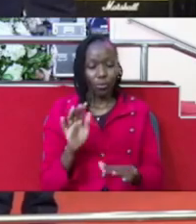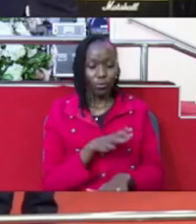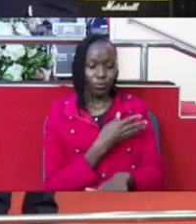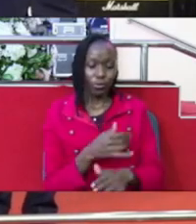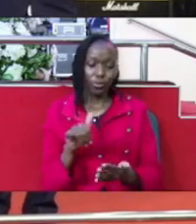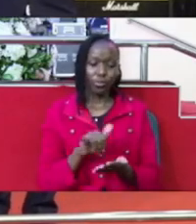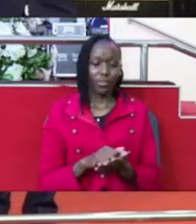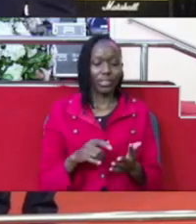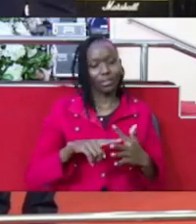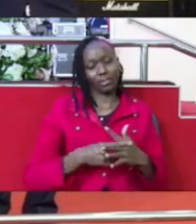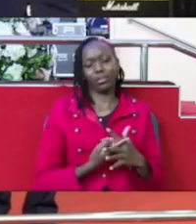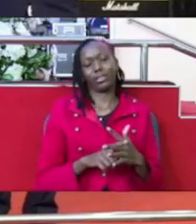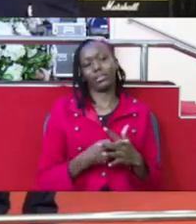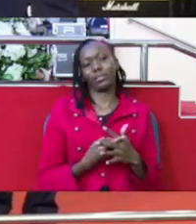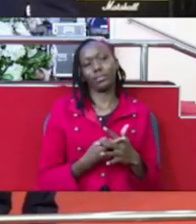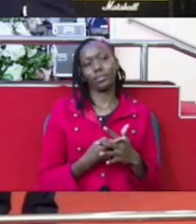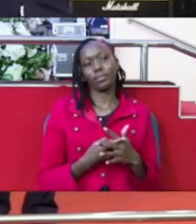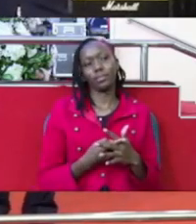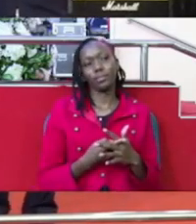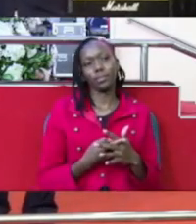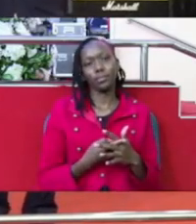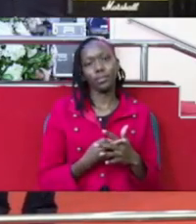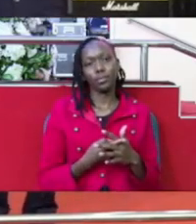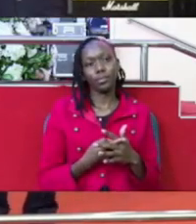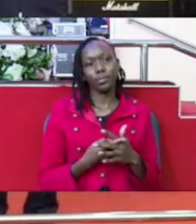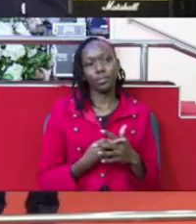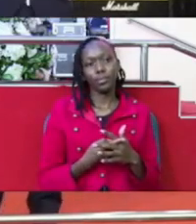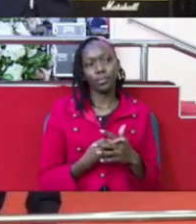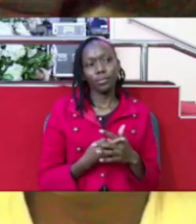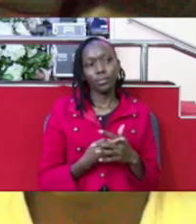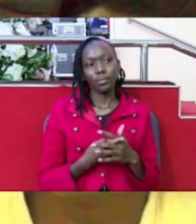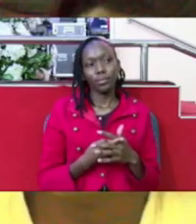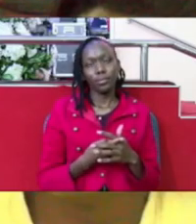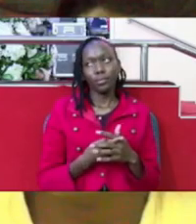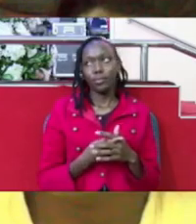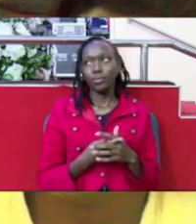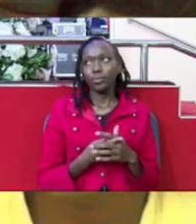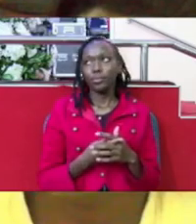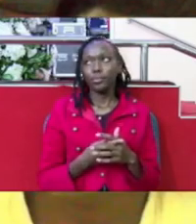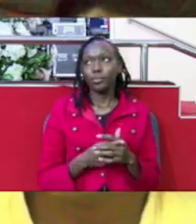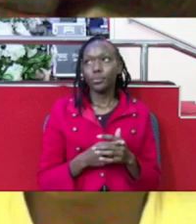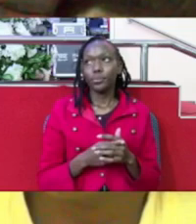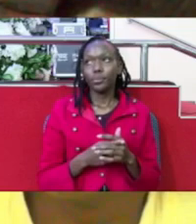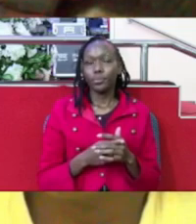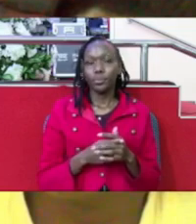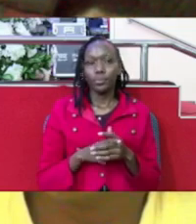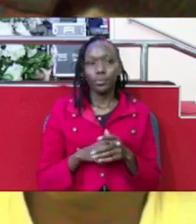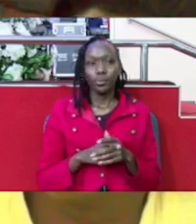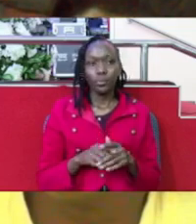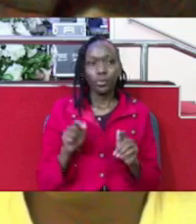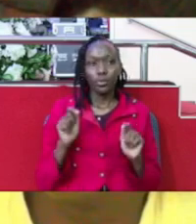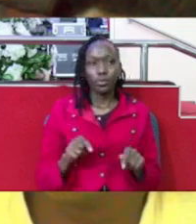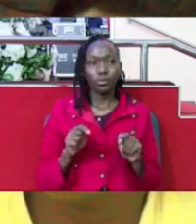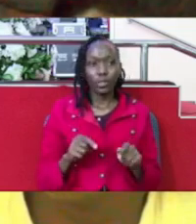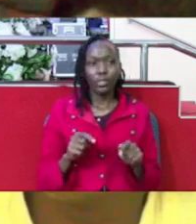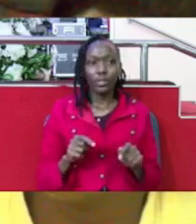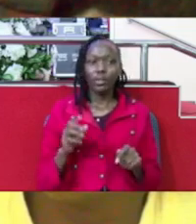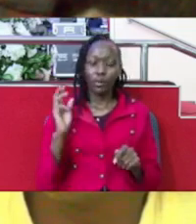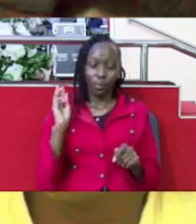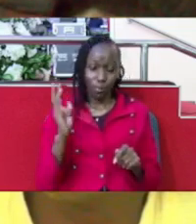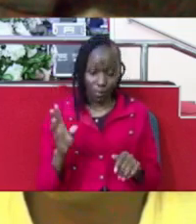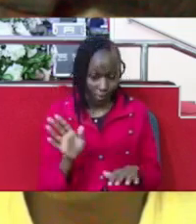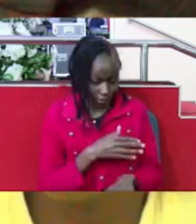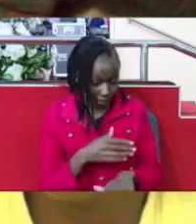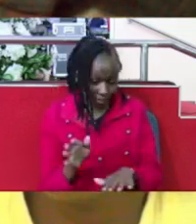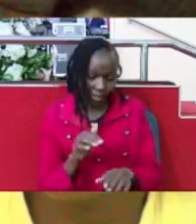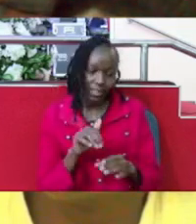Kuna kaseti ambayo iko na wimbo nataka uirudishe nyuma hadi wimbo utakapoanzia. Today we are singing in church. Leo